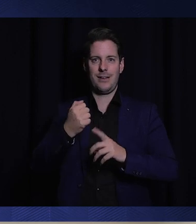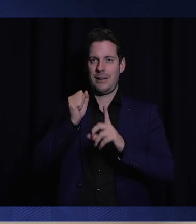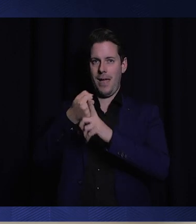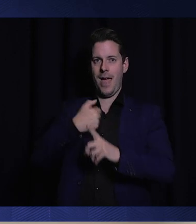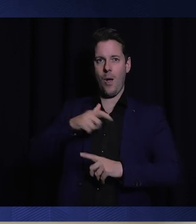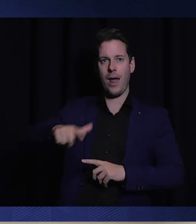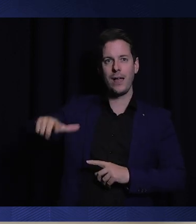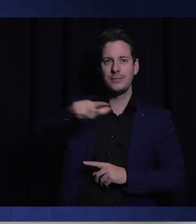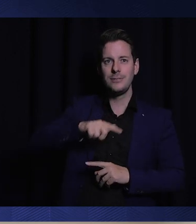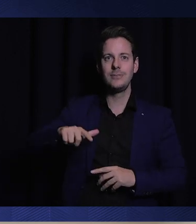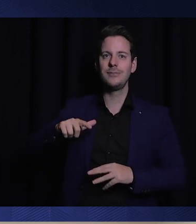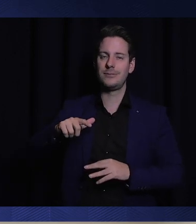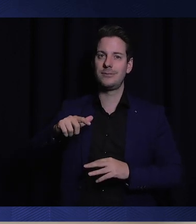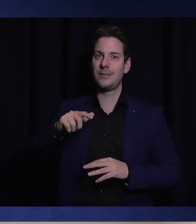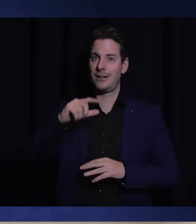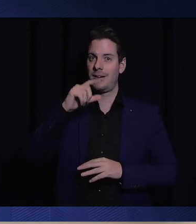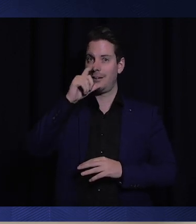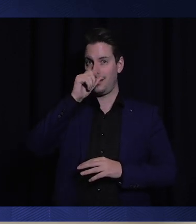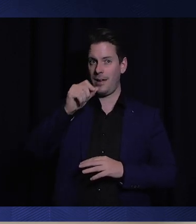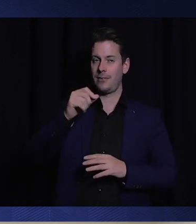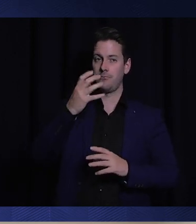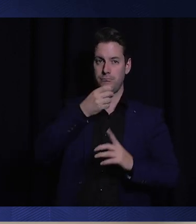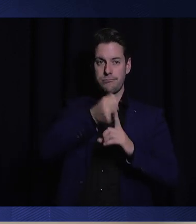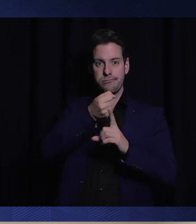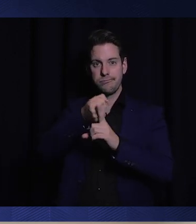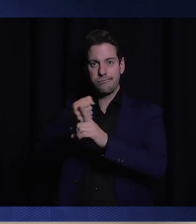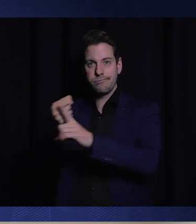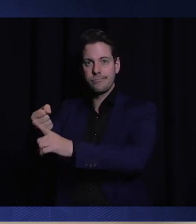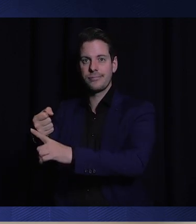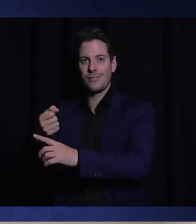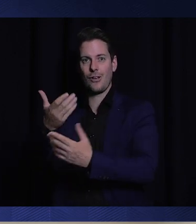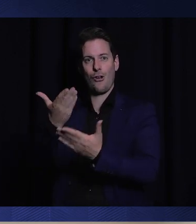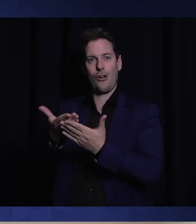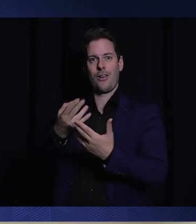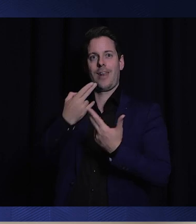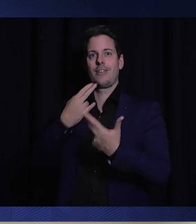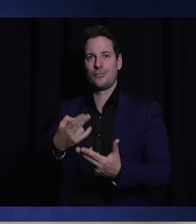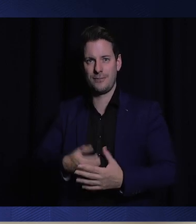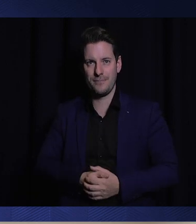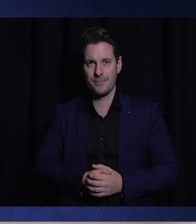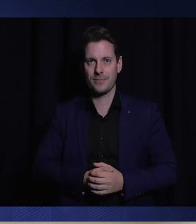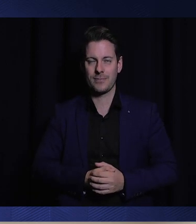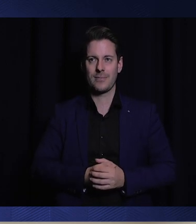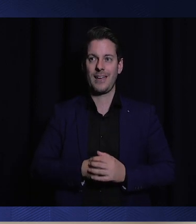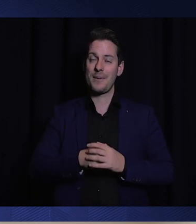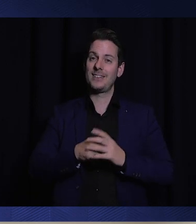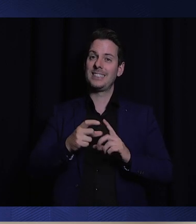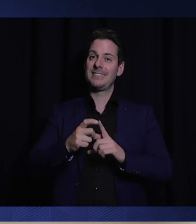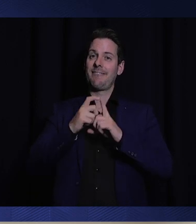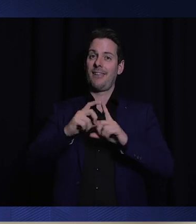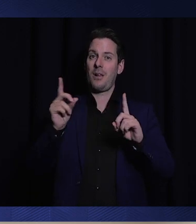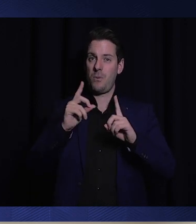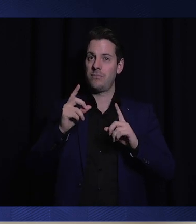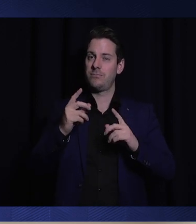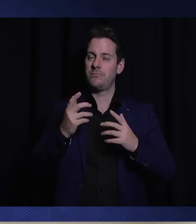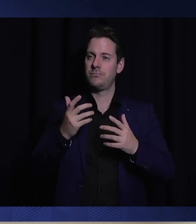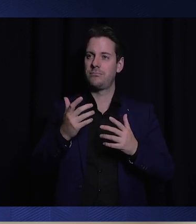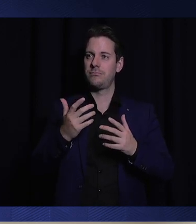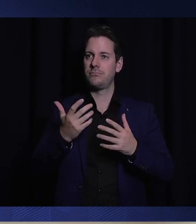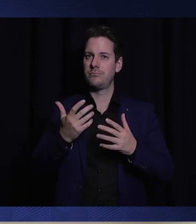and harnessing traditional knowledge is so vital in the way that we look at operationalizing many of